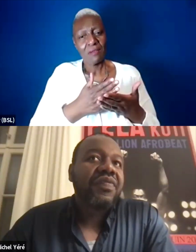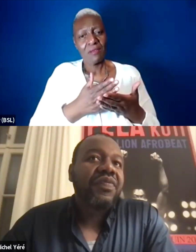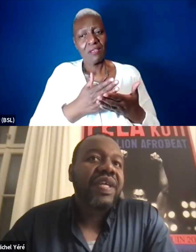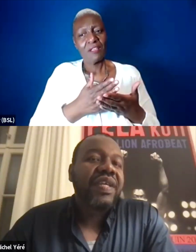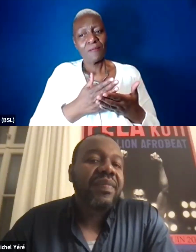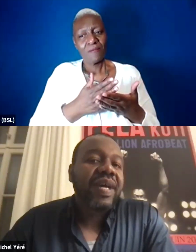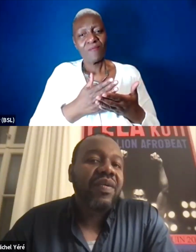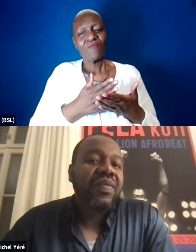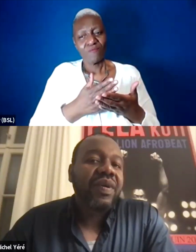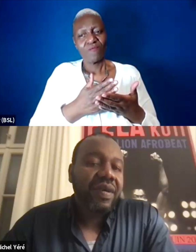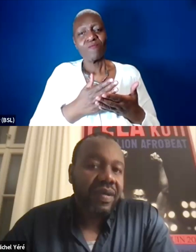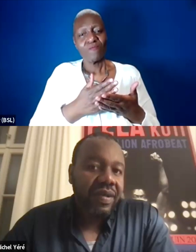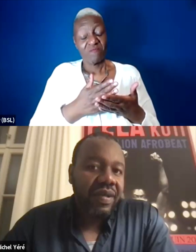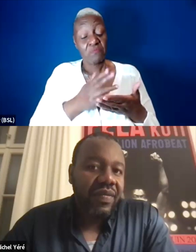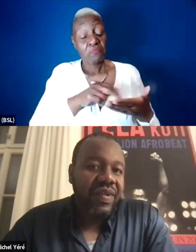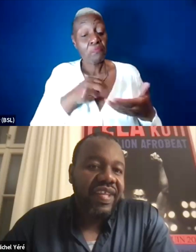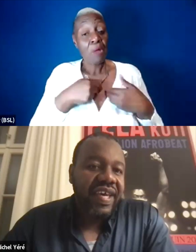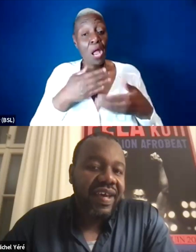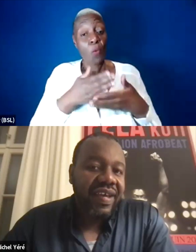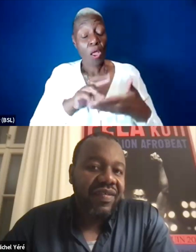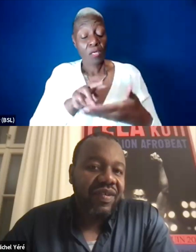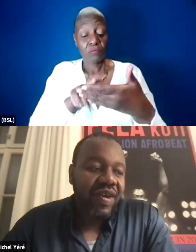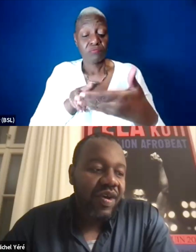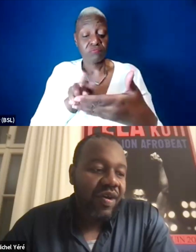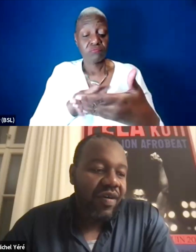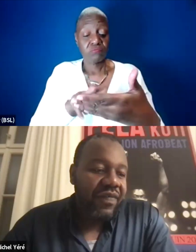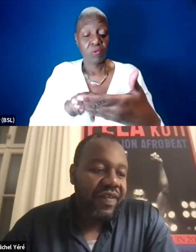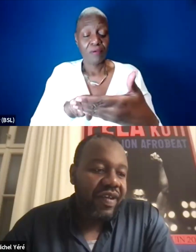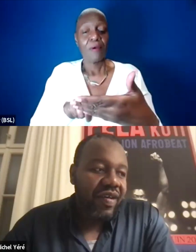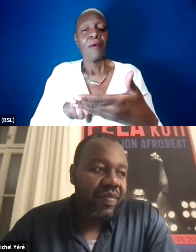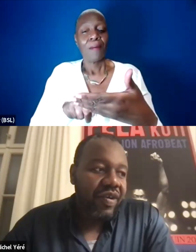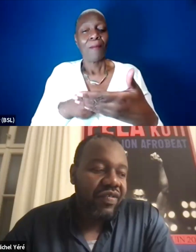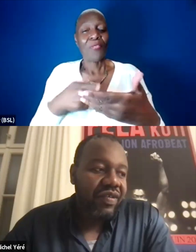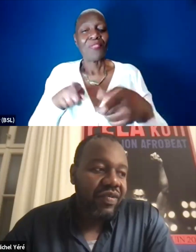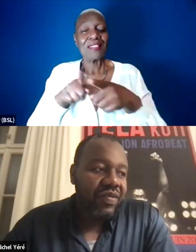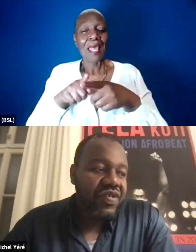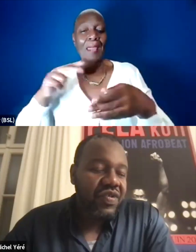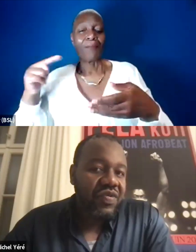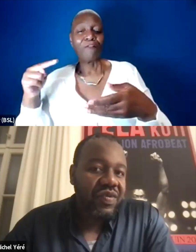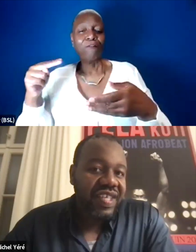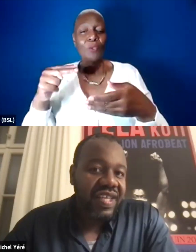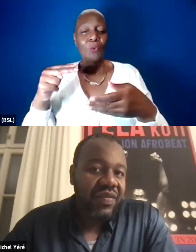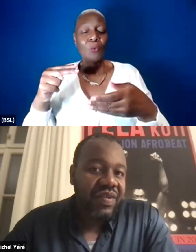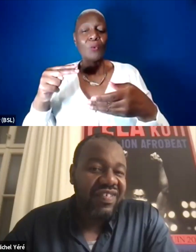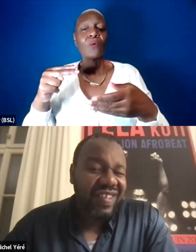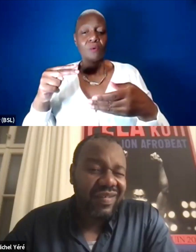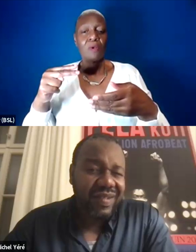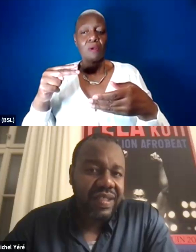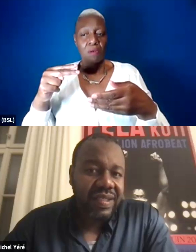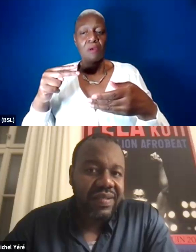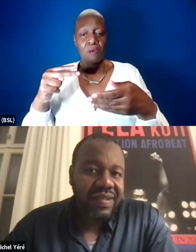capable of reading my own work with the eyes of a person who is used to dealing